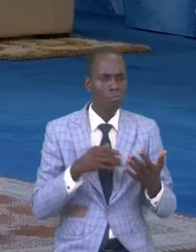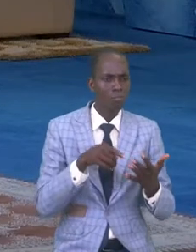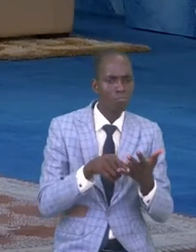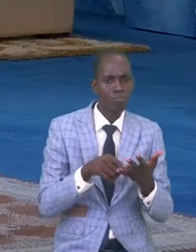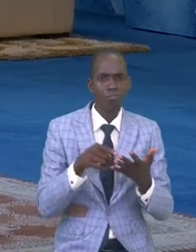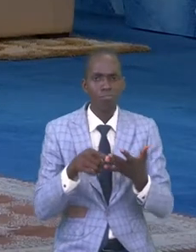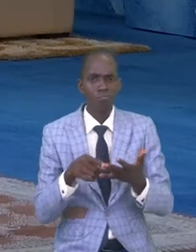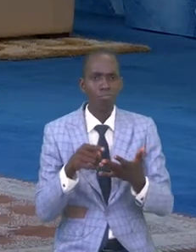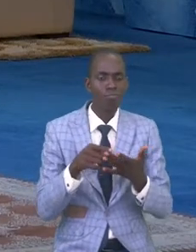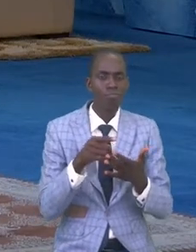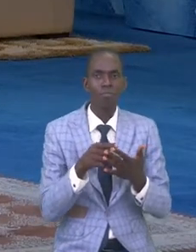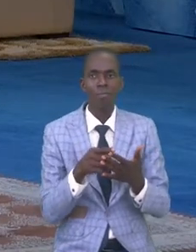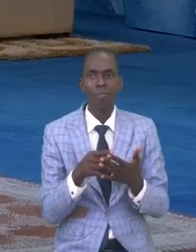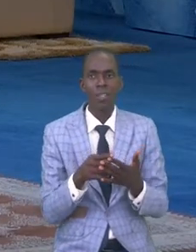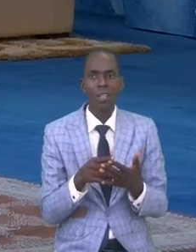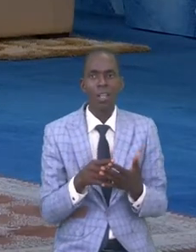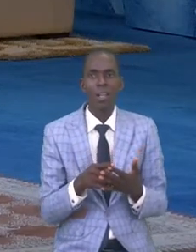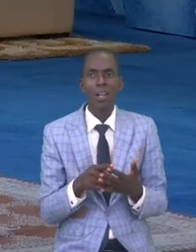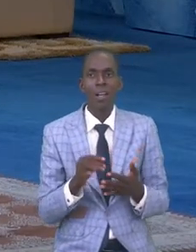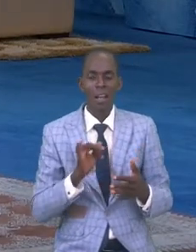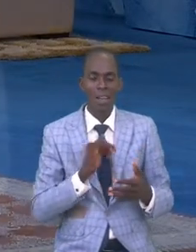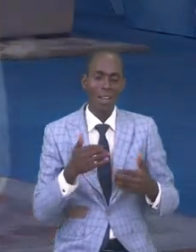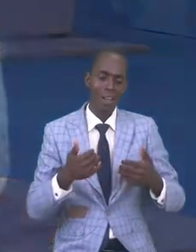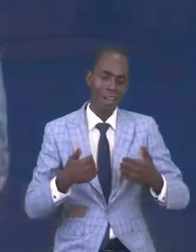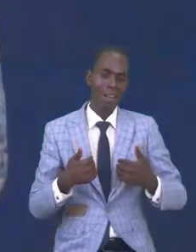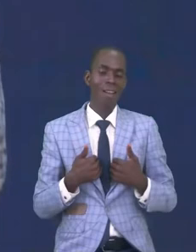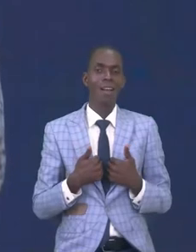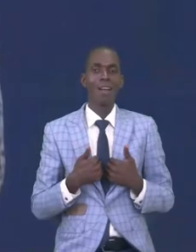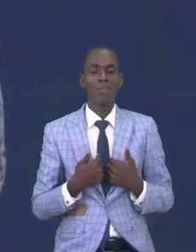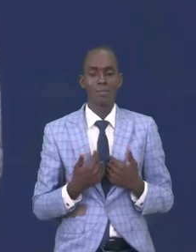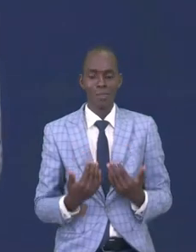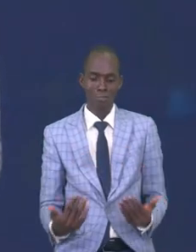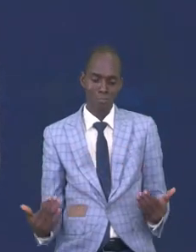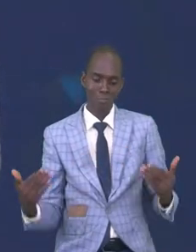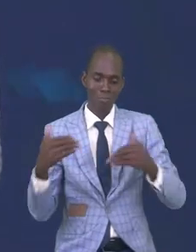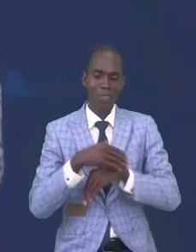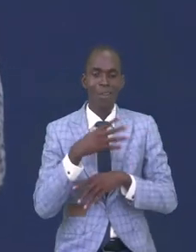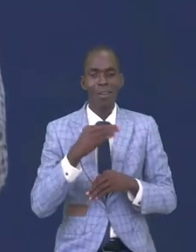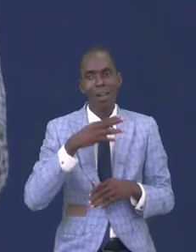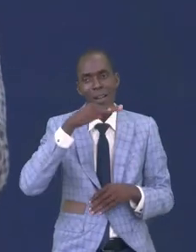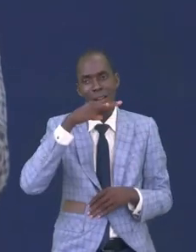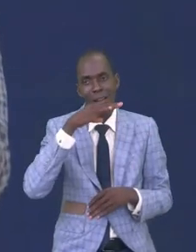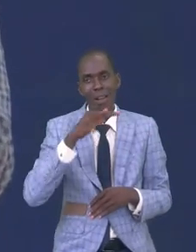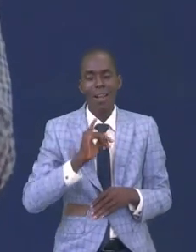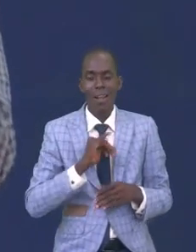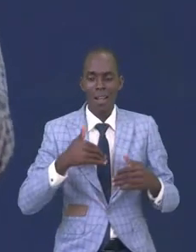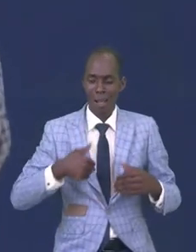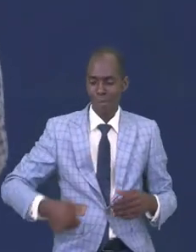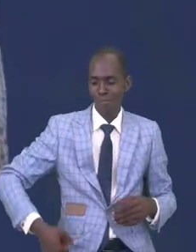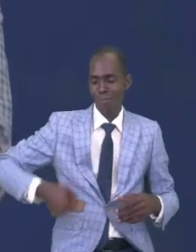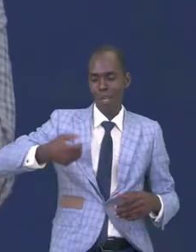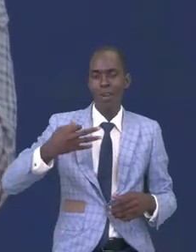This. I have a packet of biscuits. What do you have? I have a glass of water. What do